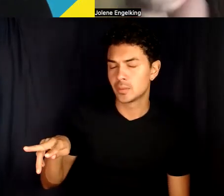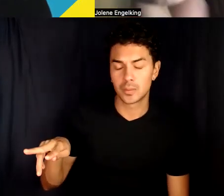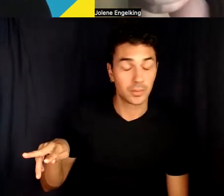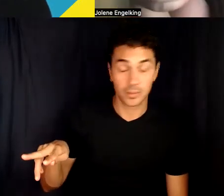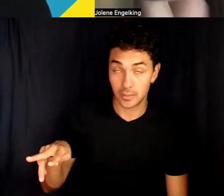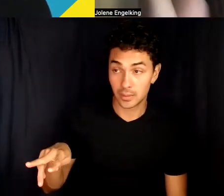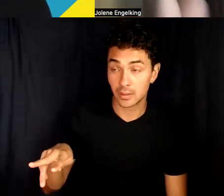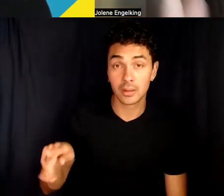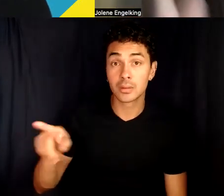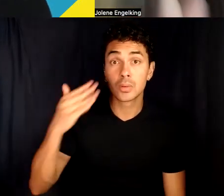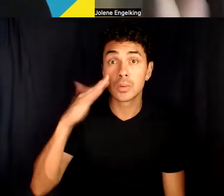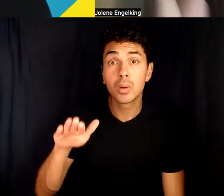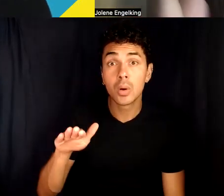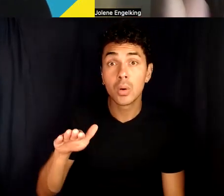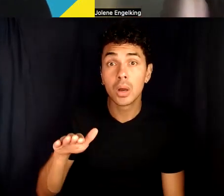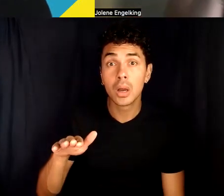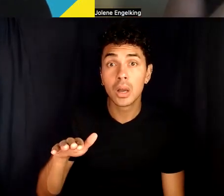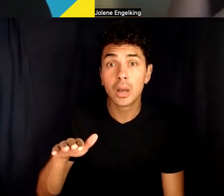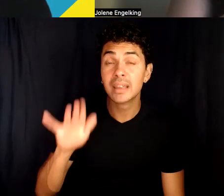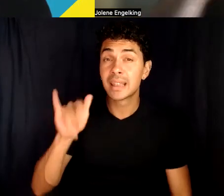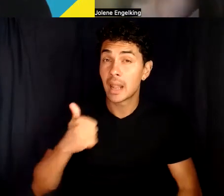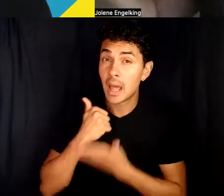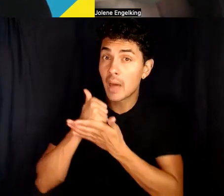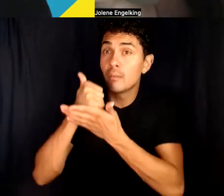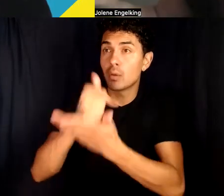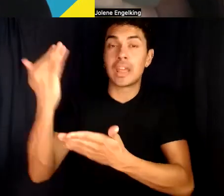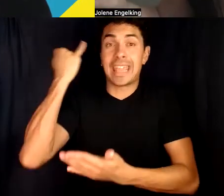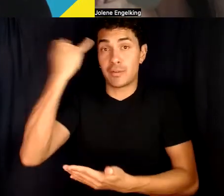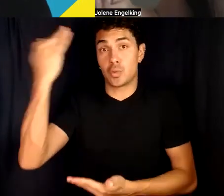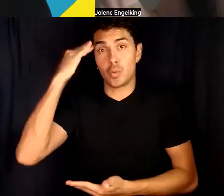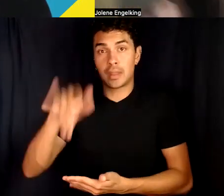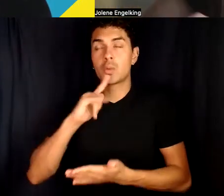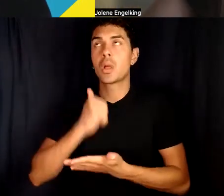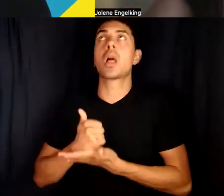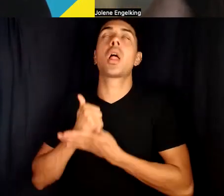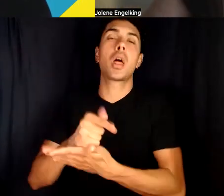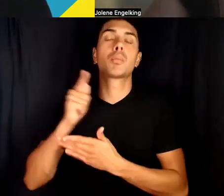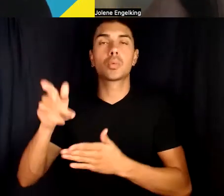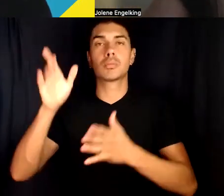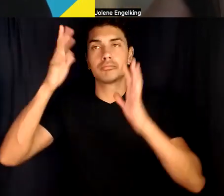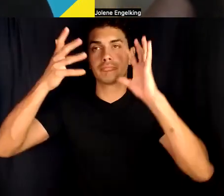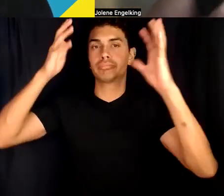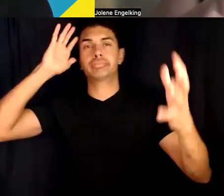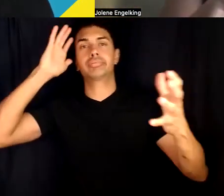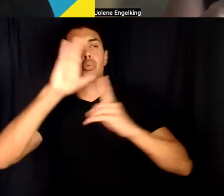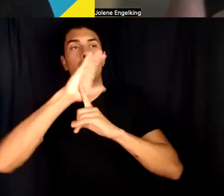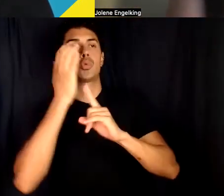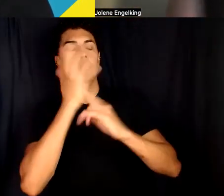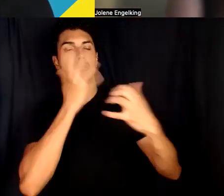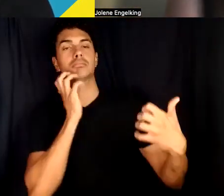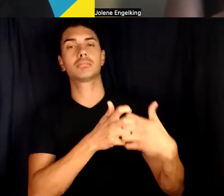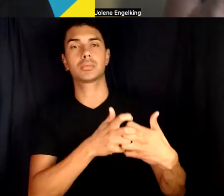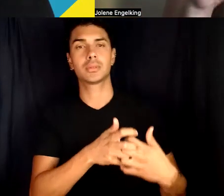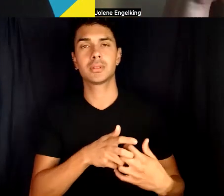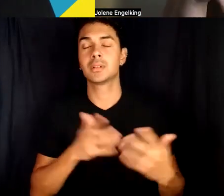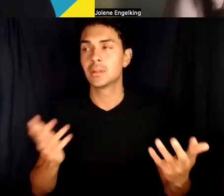of what's really happening, like in the helpful way that's going to be impacting every single person that's coming through your door. I think that we both need to do our own